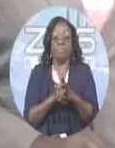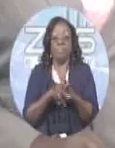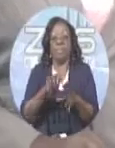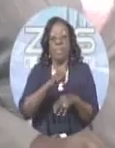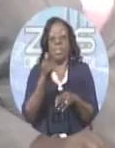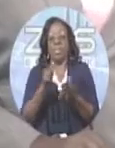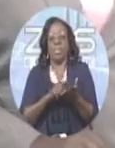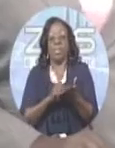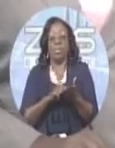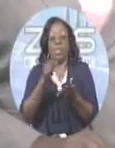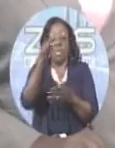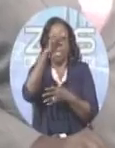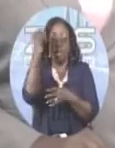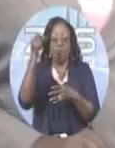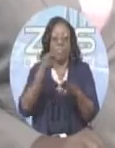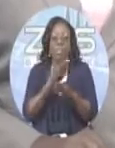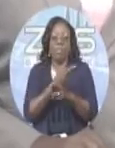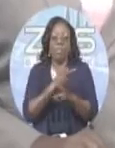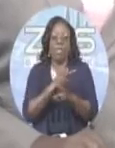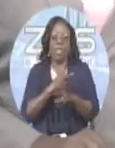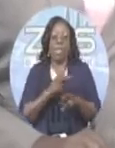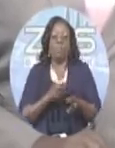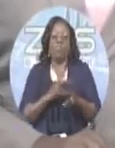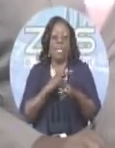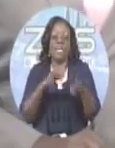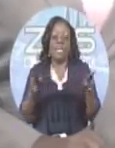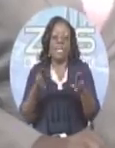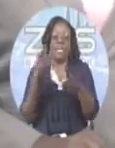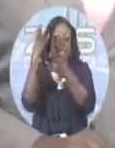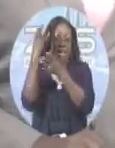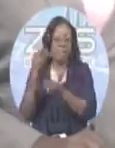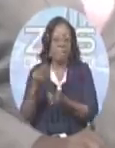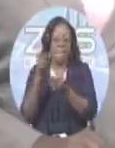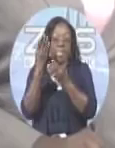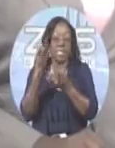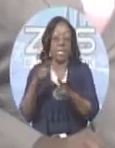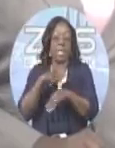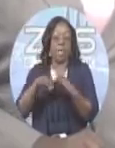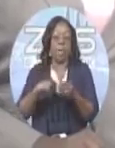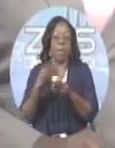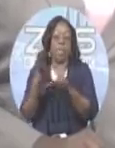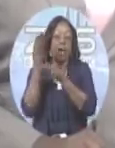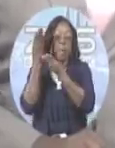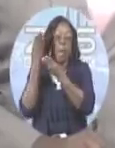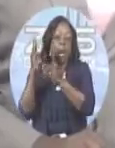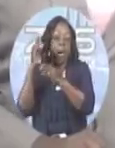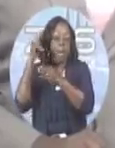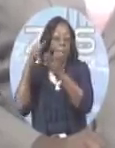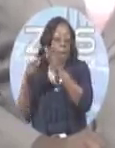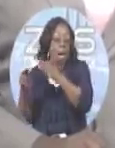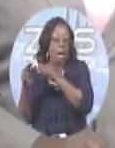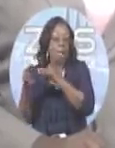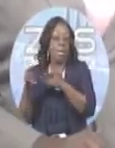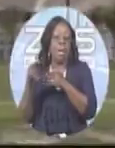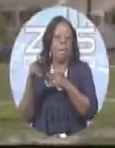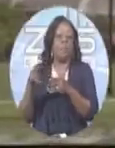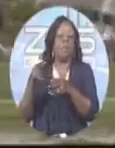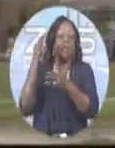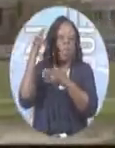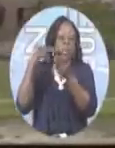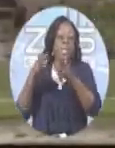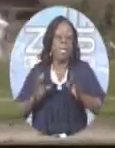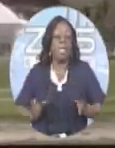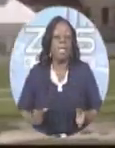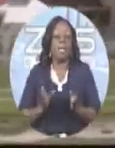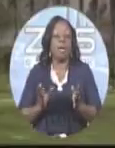In other news tonight, the government releasing the Baha Heads of Agreement. The 28-page document pointed to concessions made under the Hotel Encouragement Act, but